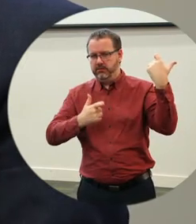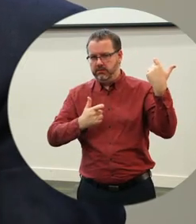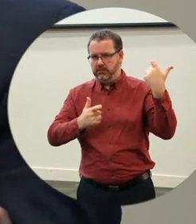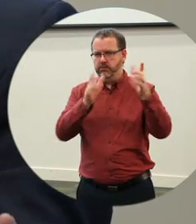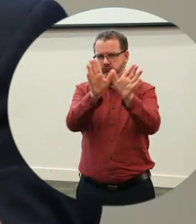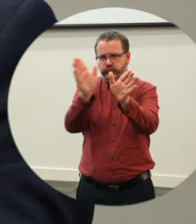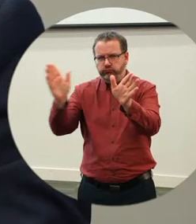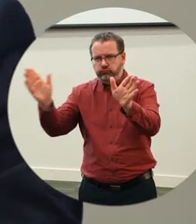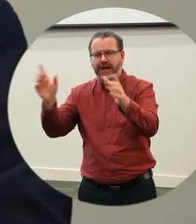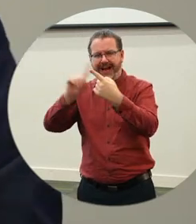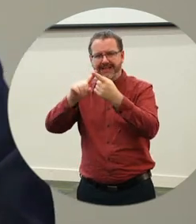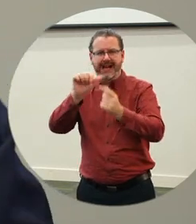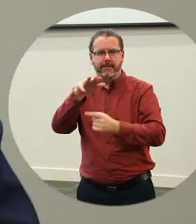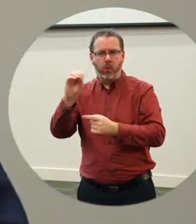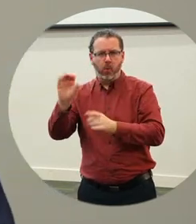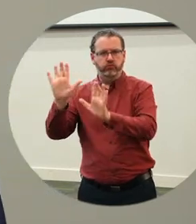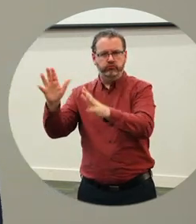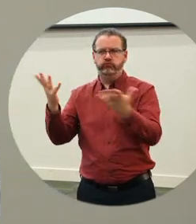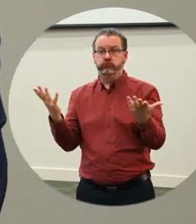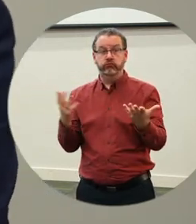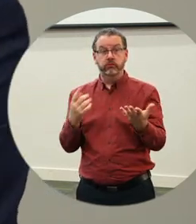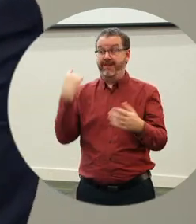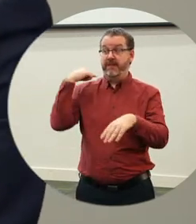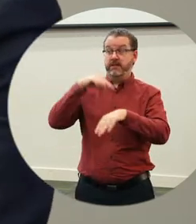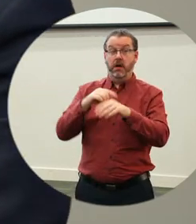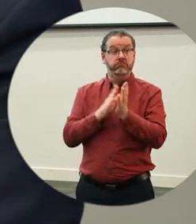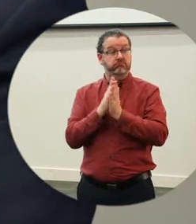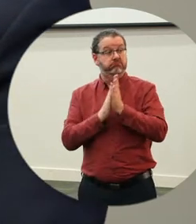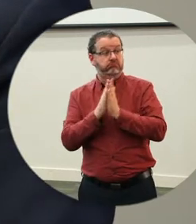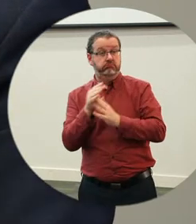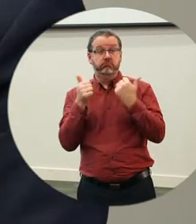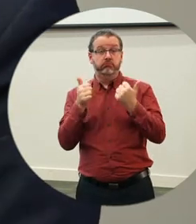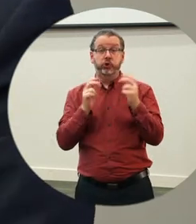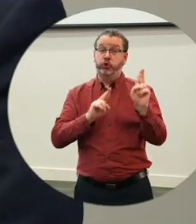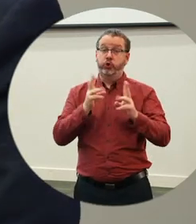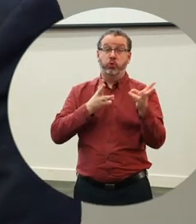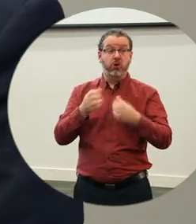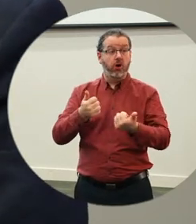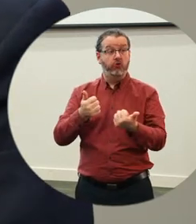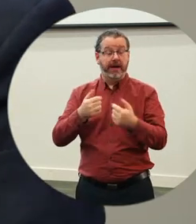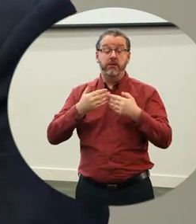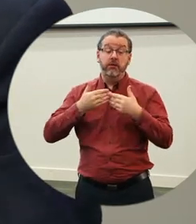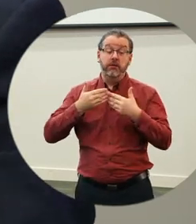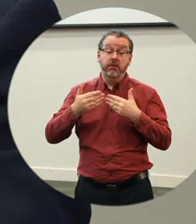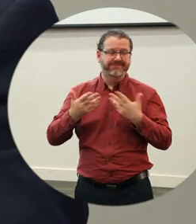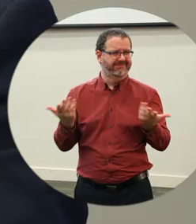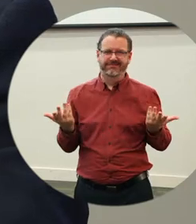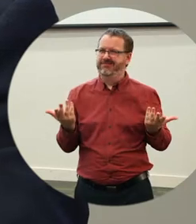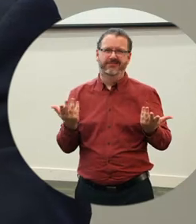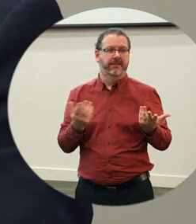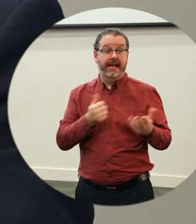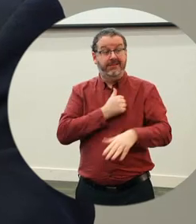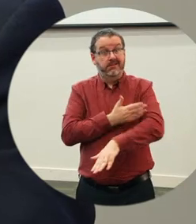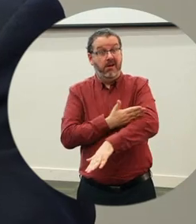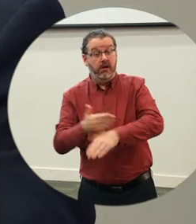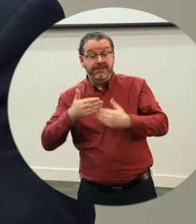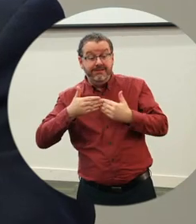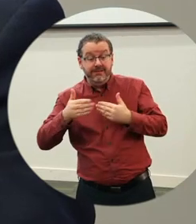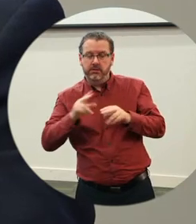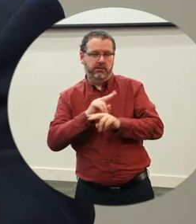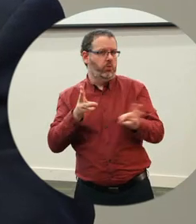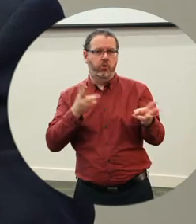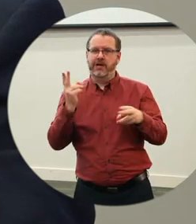And everybody thought this was just going to work as it should work. It didn't work, of course, like that, because what happened was the guards who